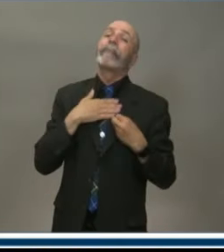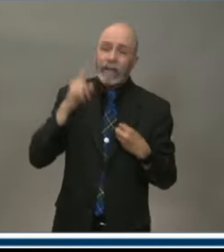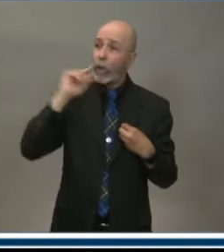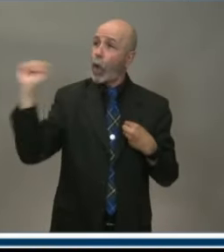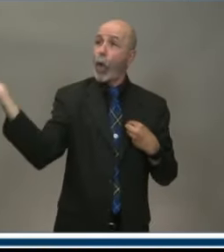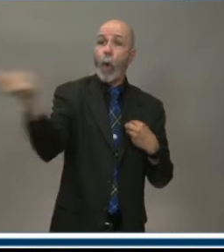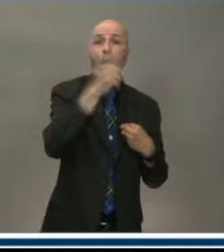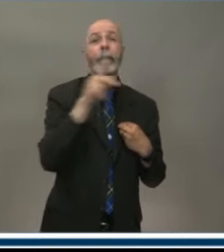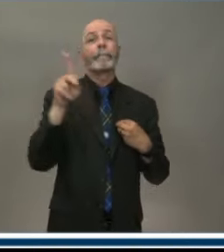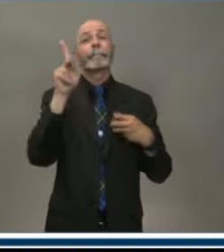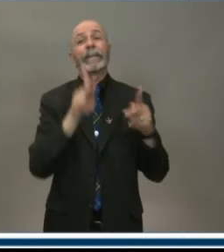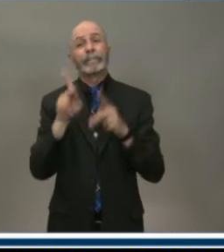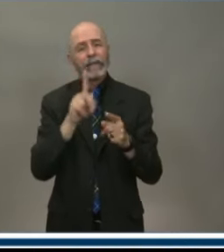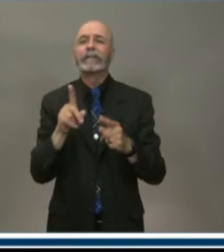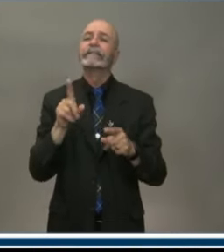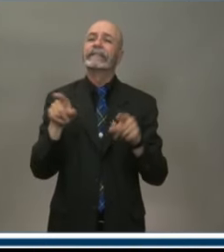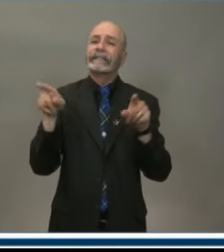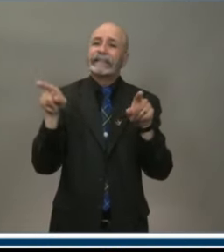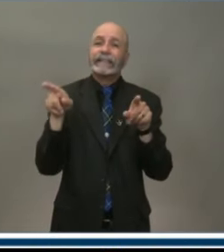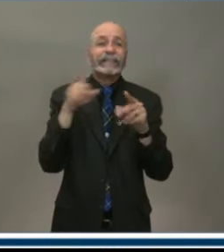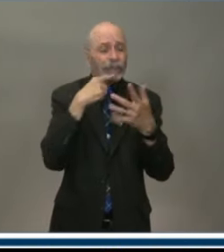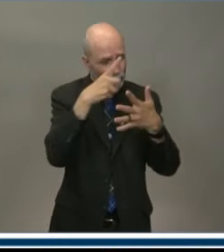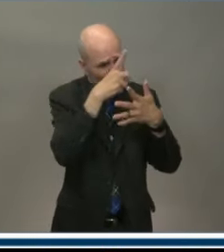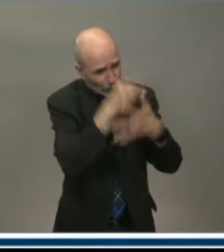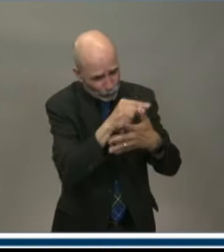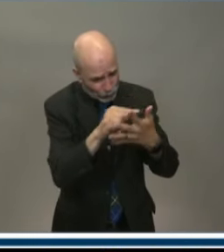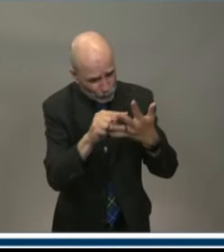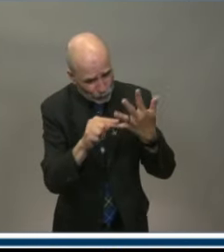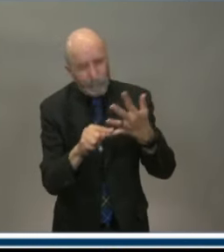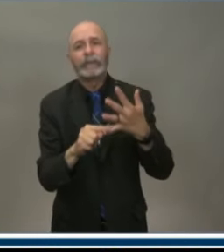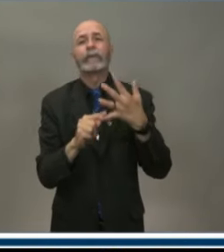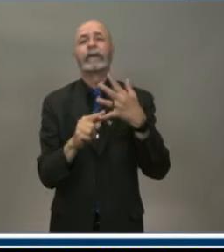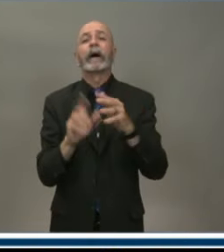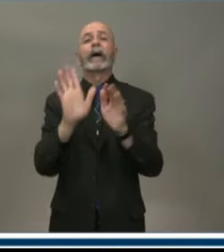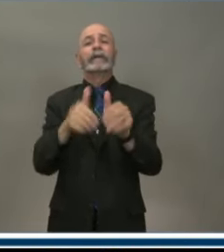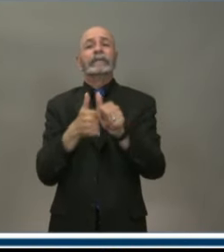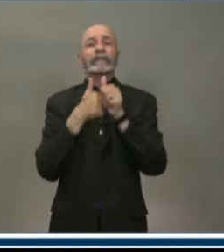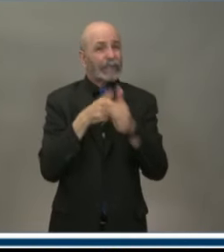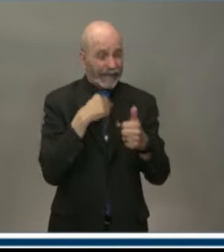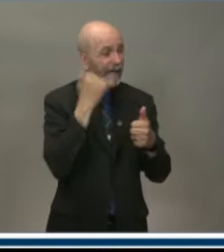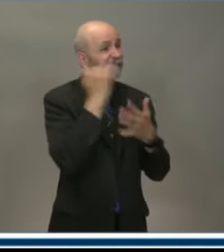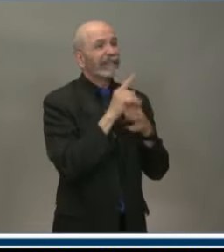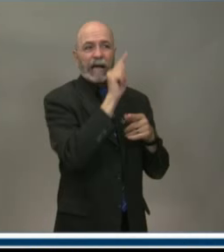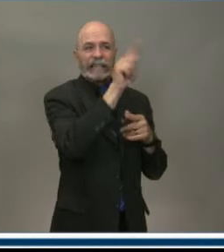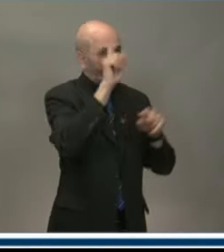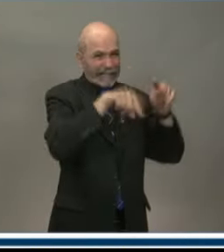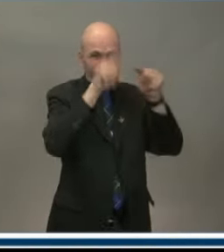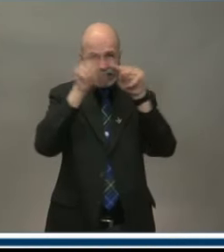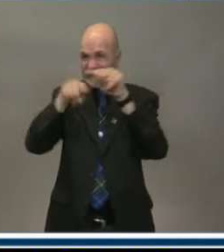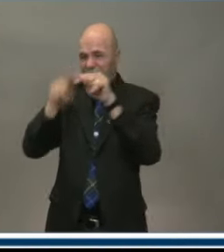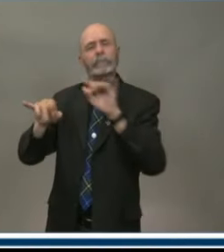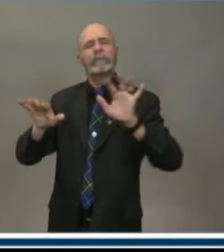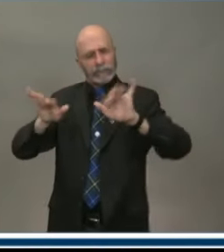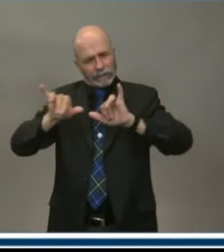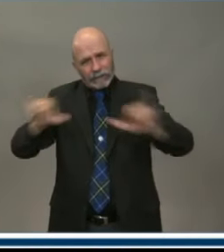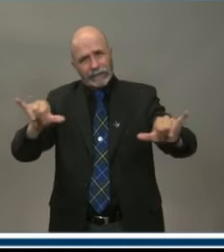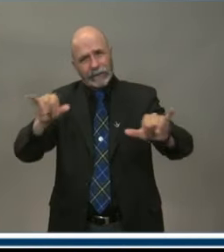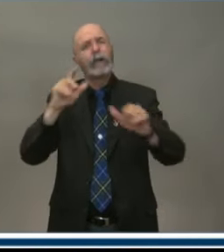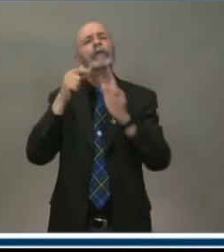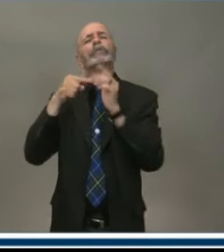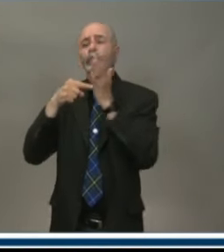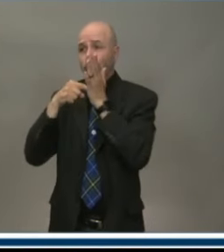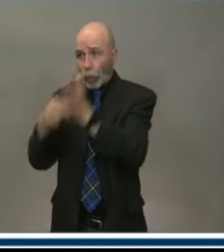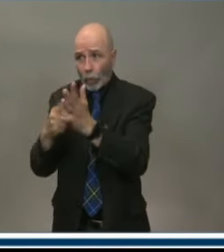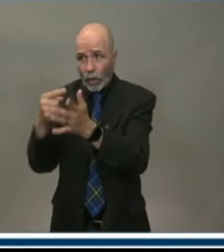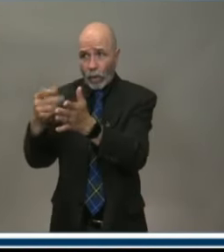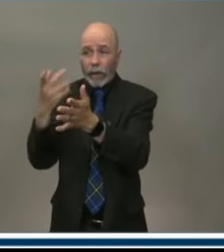do these do's and don'ts as a way of caring for one another and a way of building up our communities. This has been